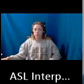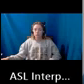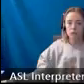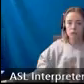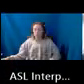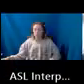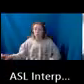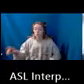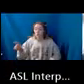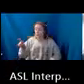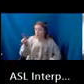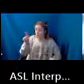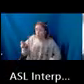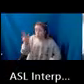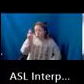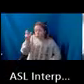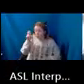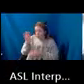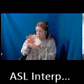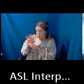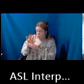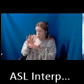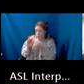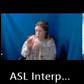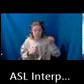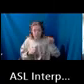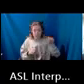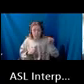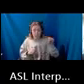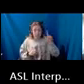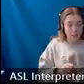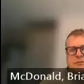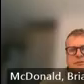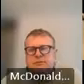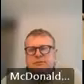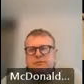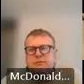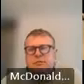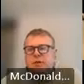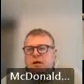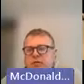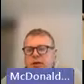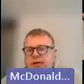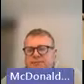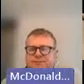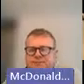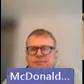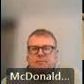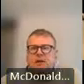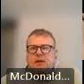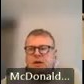Are we supposed to hear the video? Yes. You don't hear it? No. Oh,